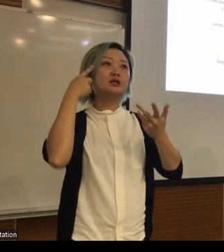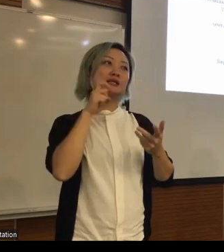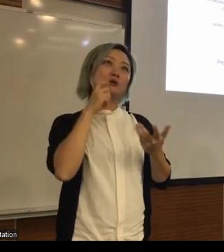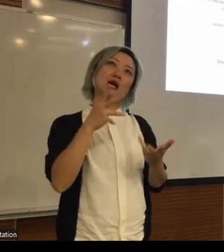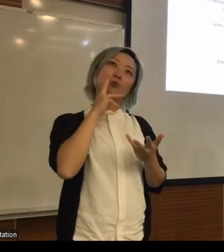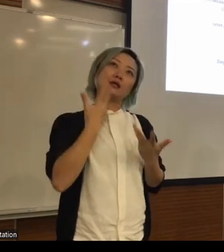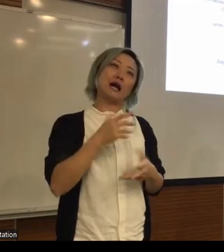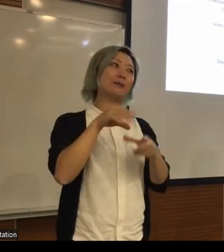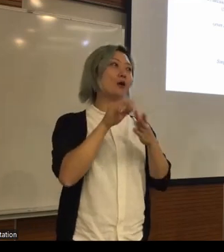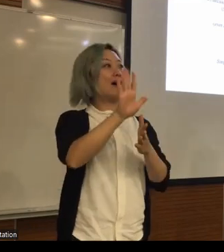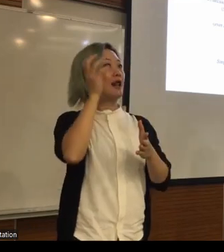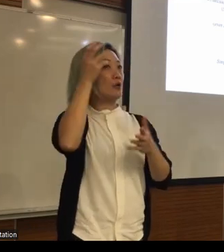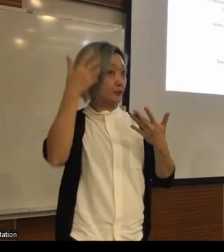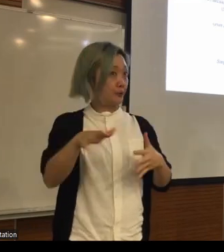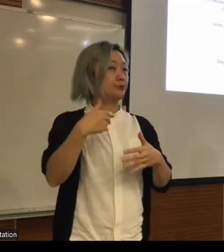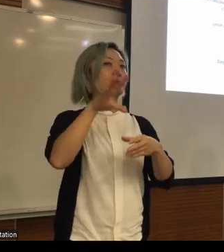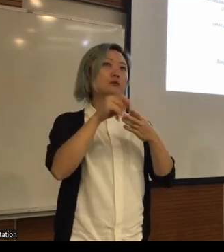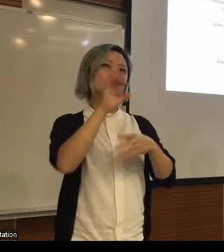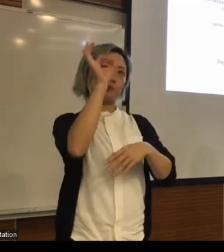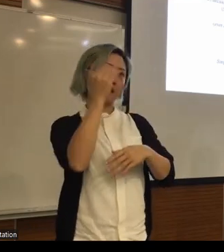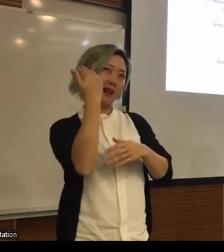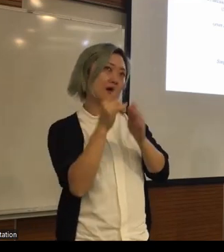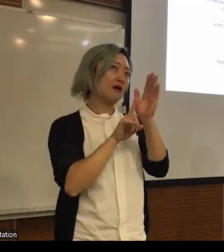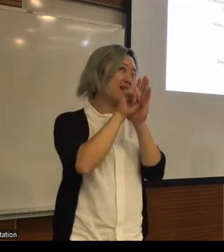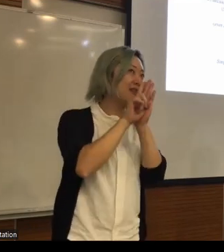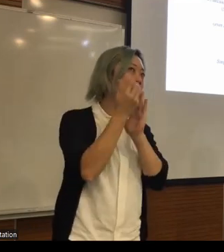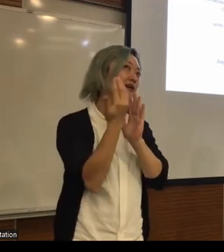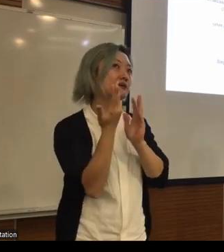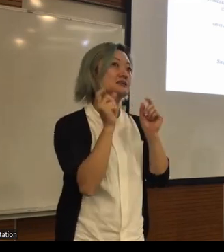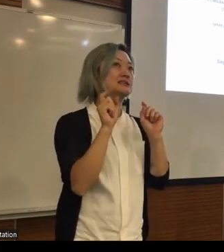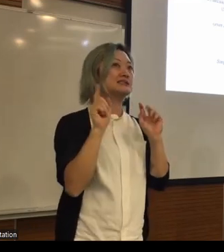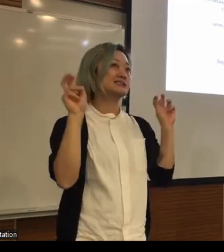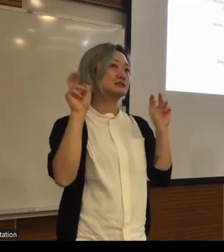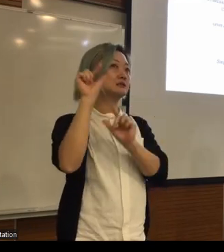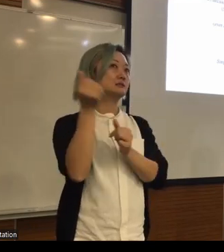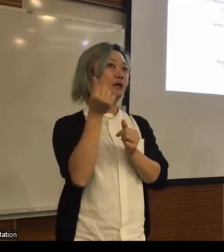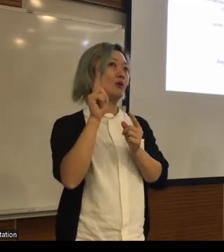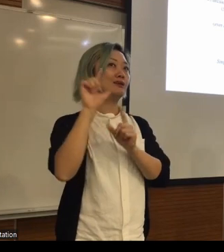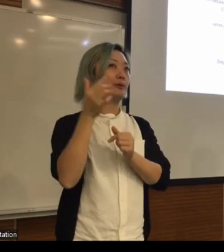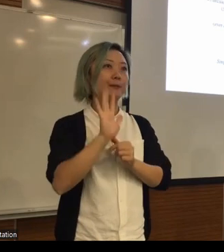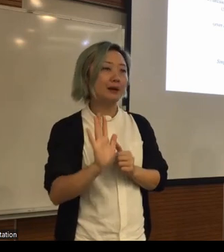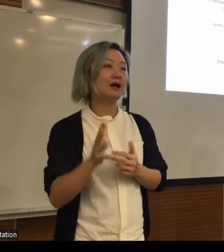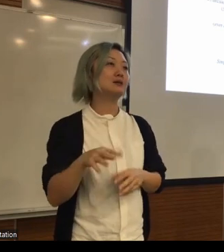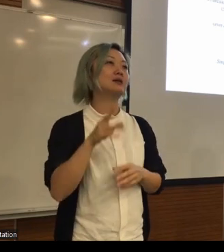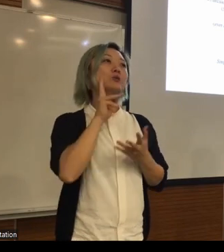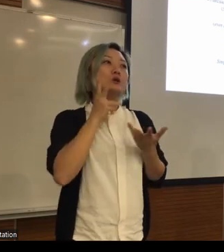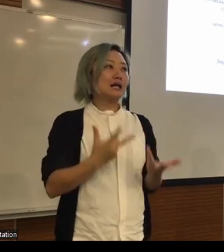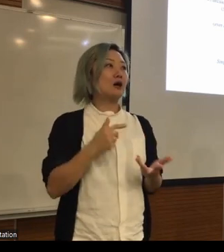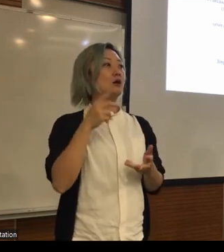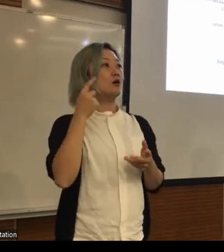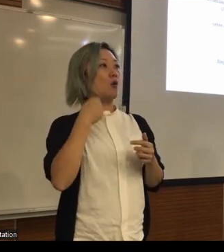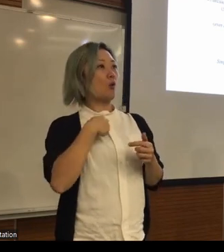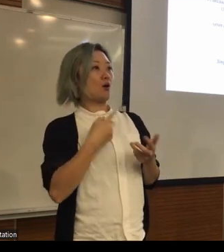percentage, for example, in terms of the accuracy, completeness, and if the flawless performance in simultaneous is our